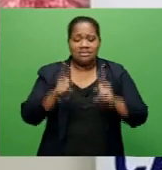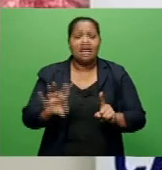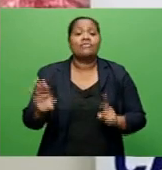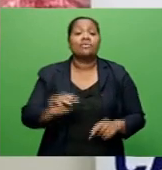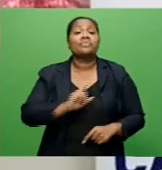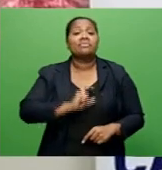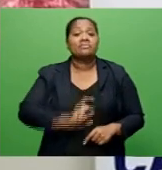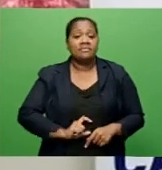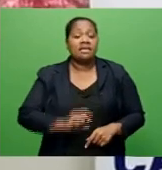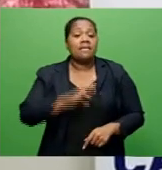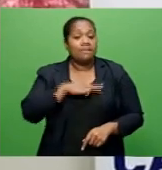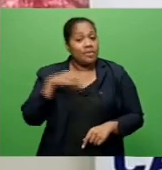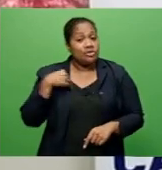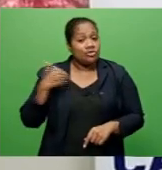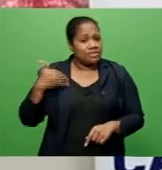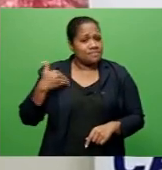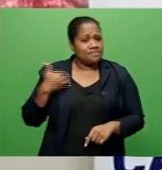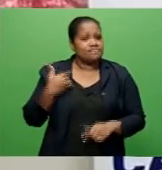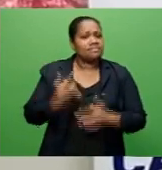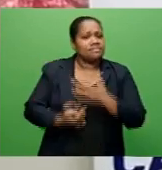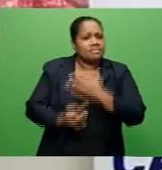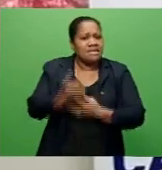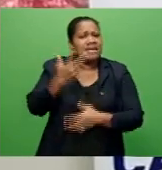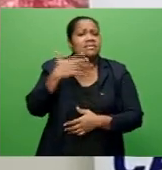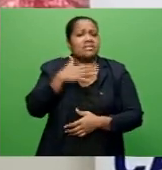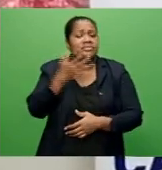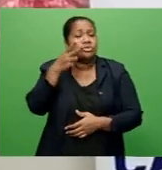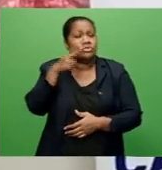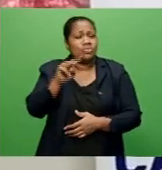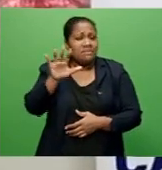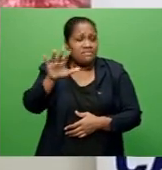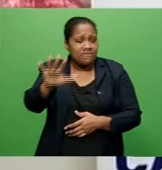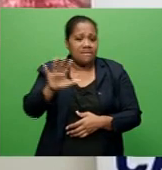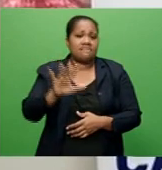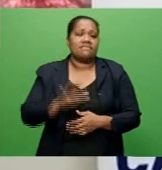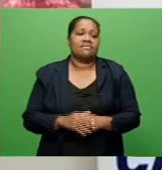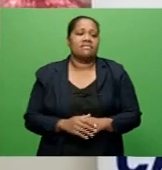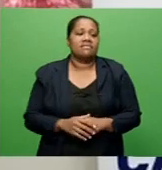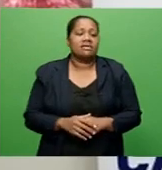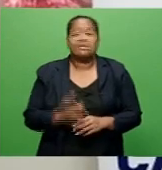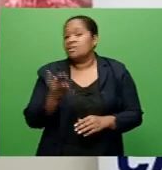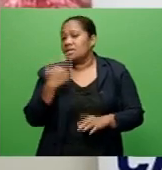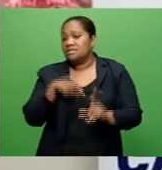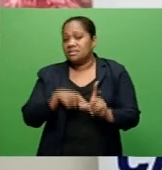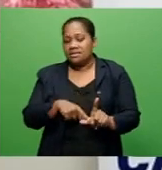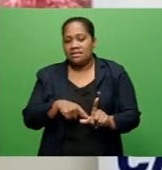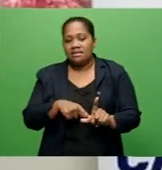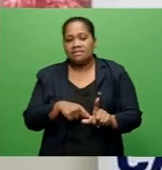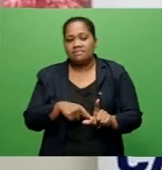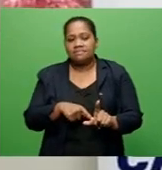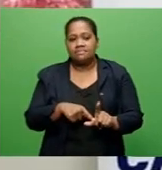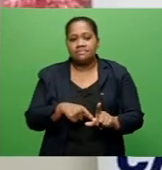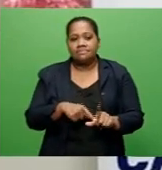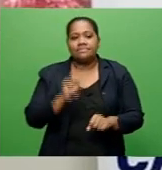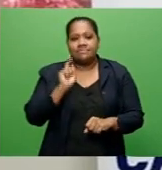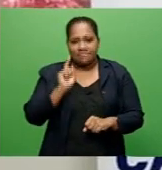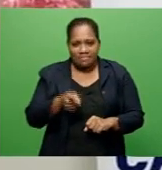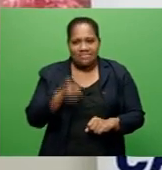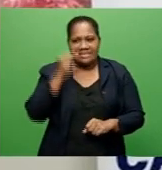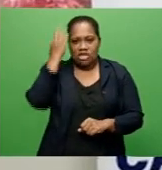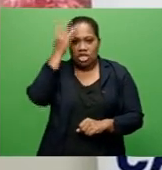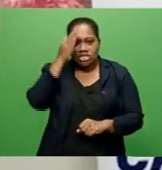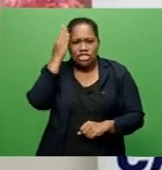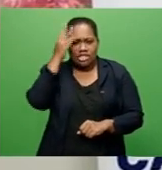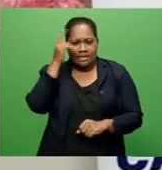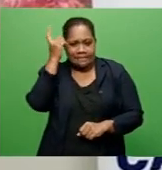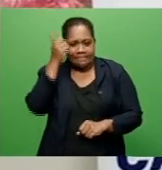the Ministry of Health has stated that 825 alone for last year is a call for concern. The